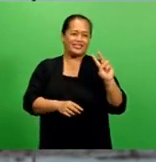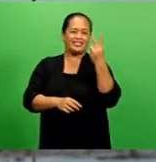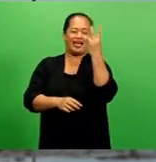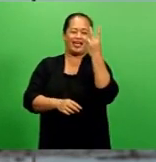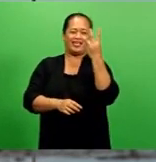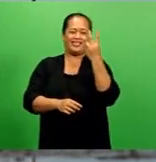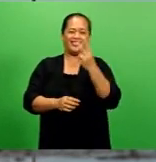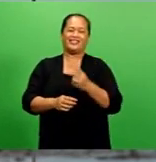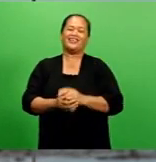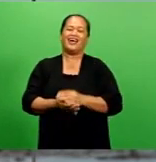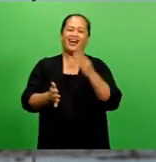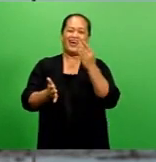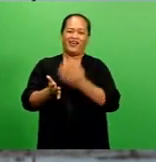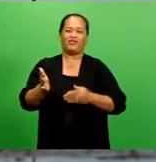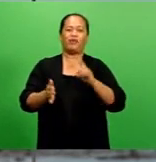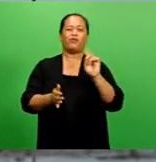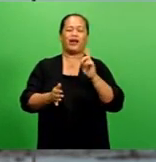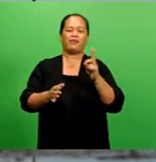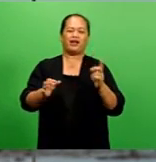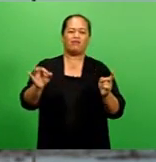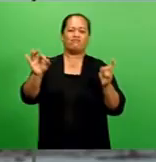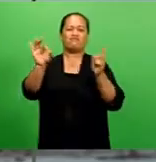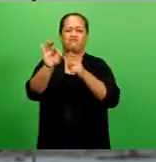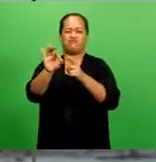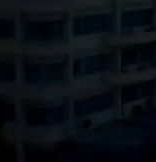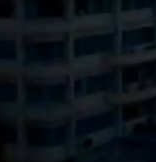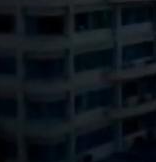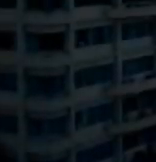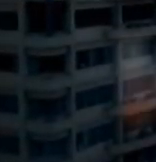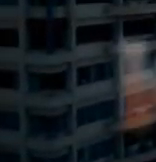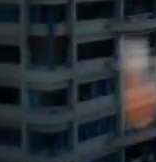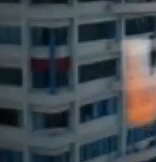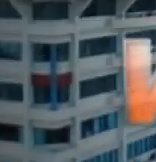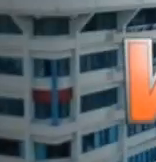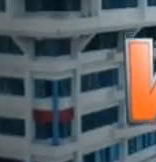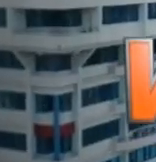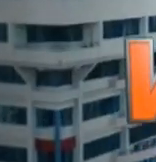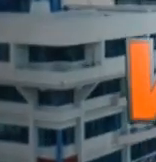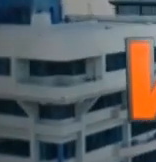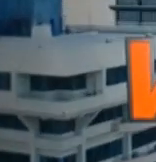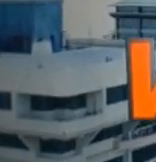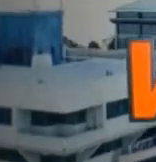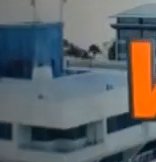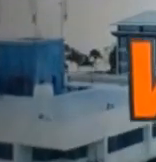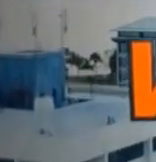scoring 3 goals in a 5-minute spell after the break.